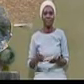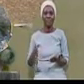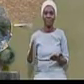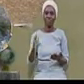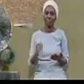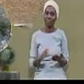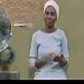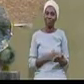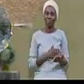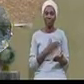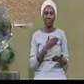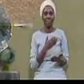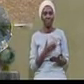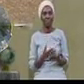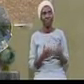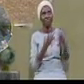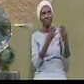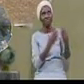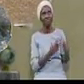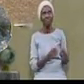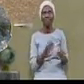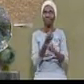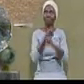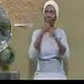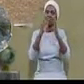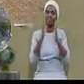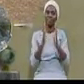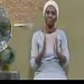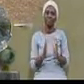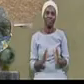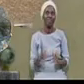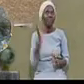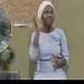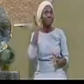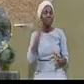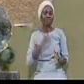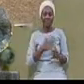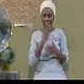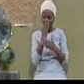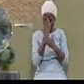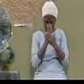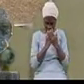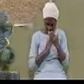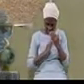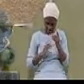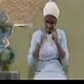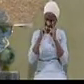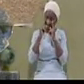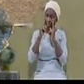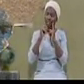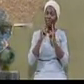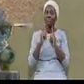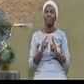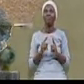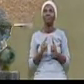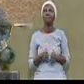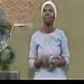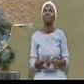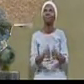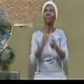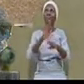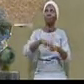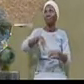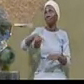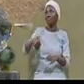Trust me not, O gentle Savior. Hear my humble cry.